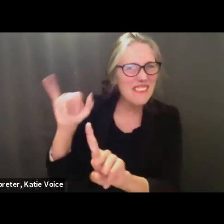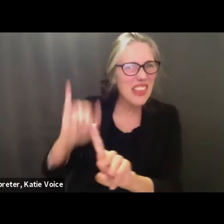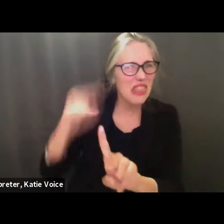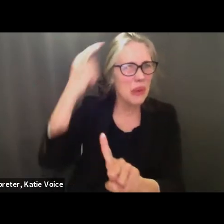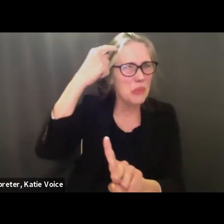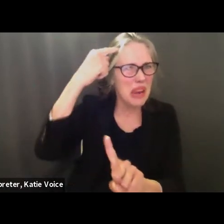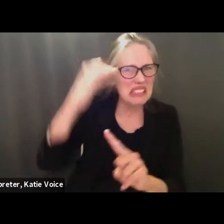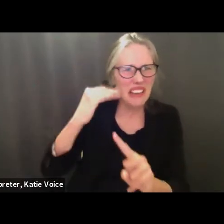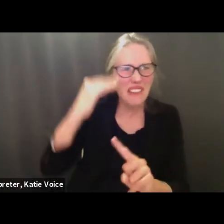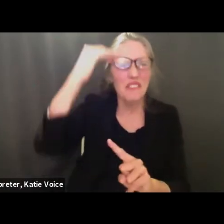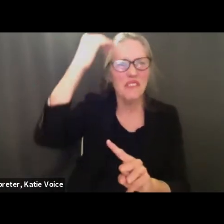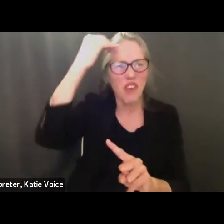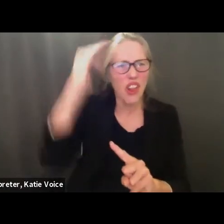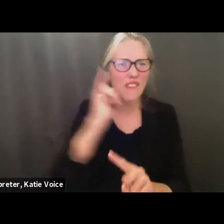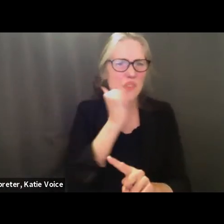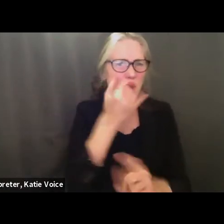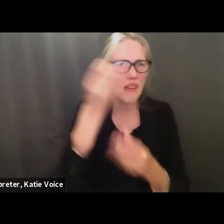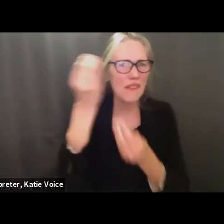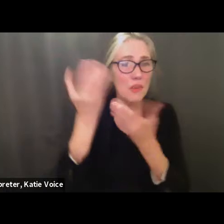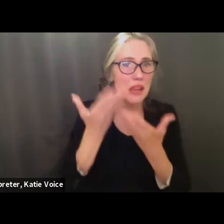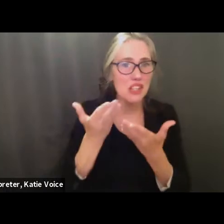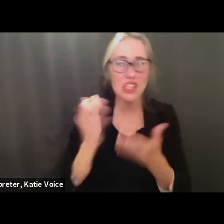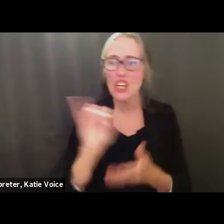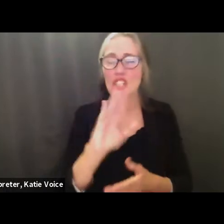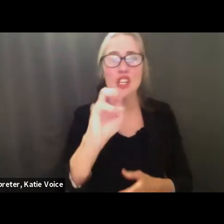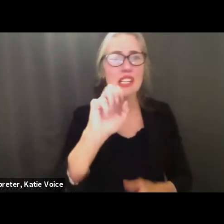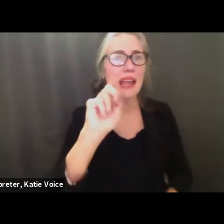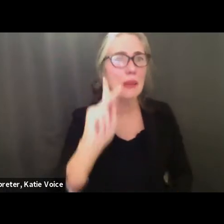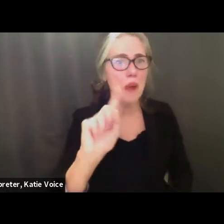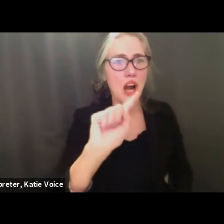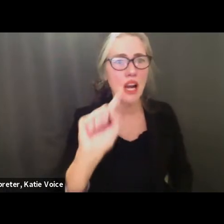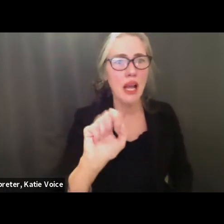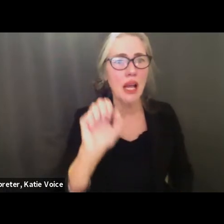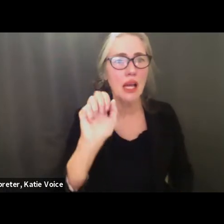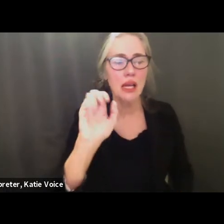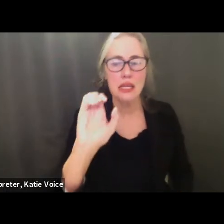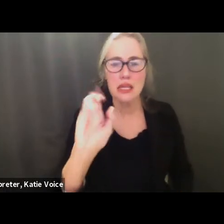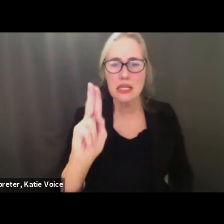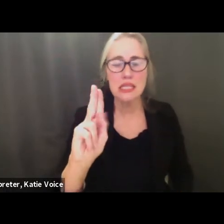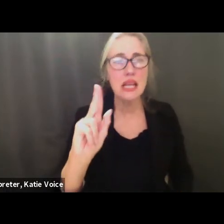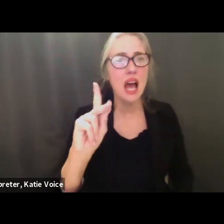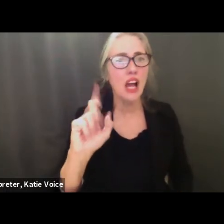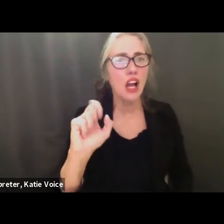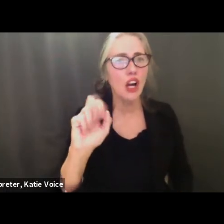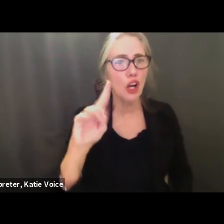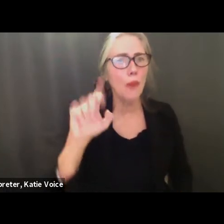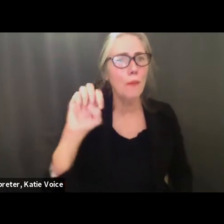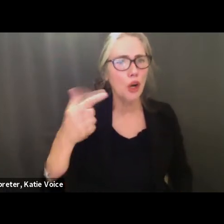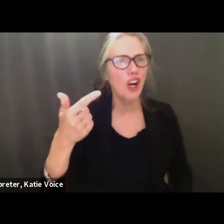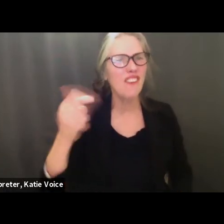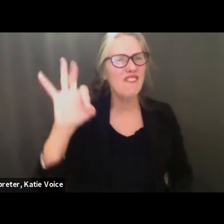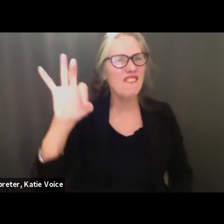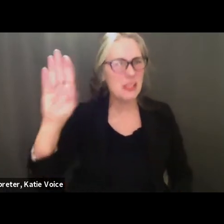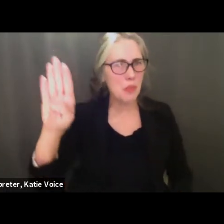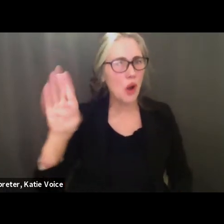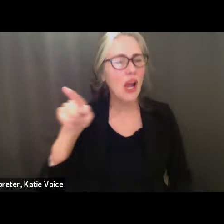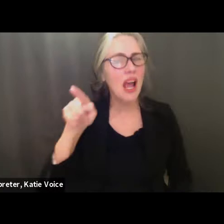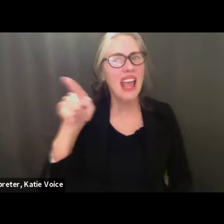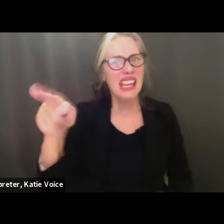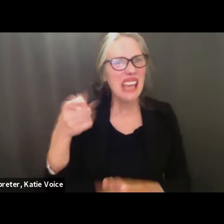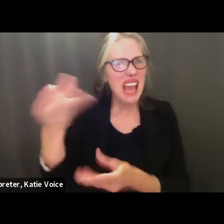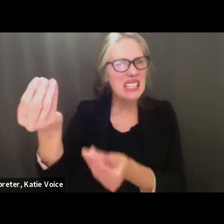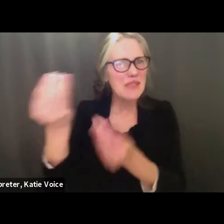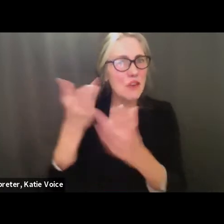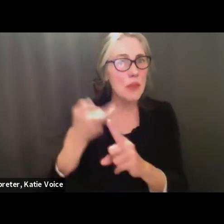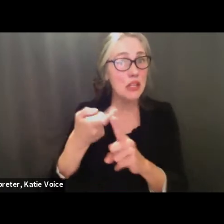There's a new study by Mark Zuckerberg that is based on data from Florida, New York, and Massachusetts that shows that